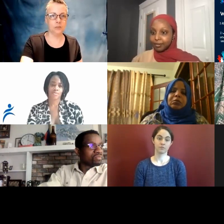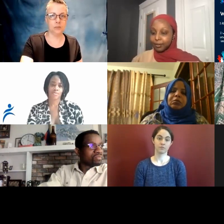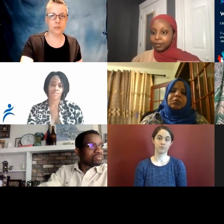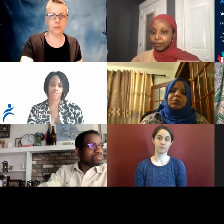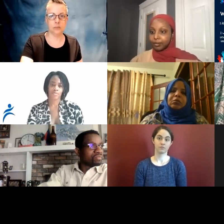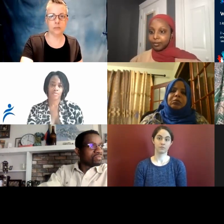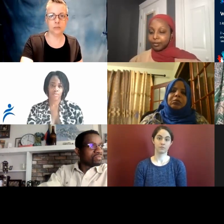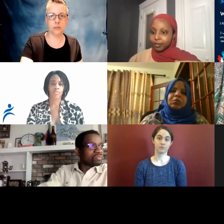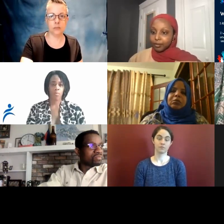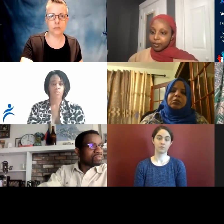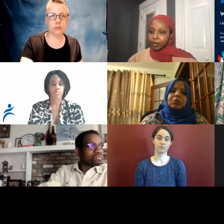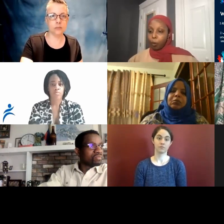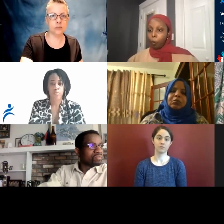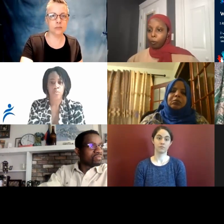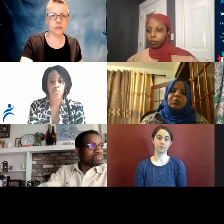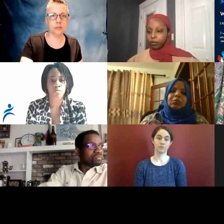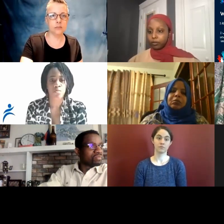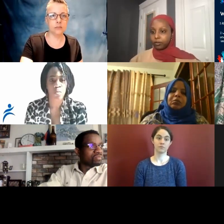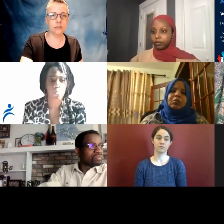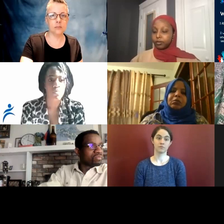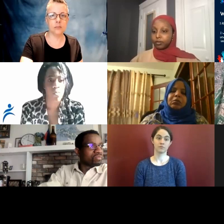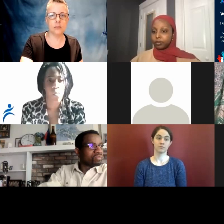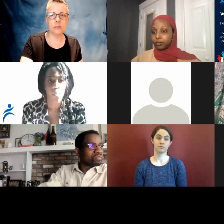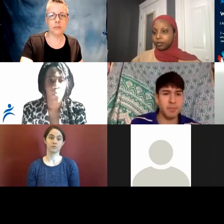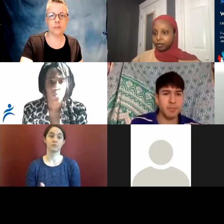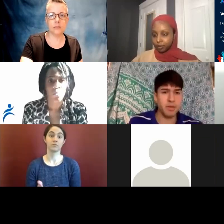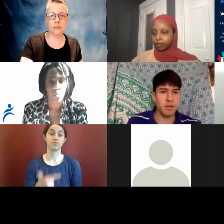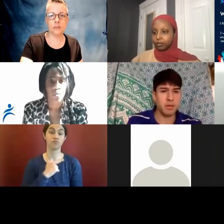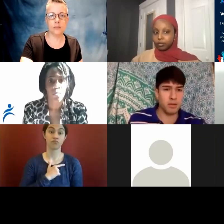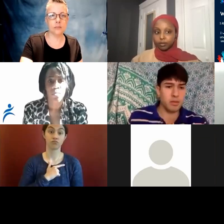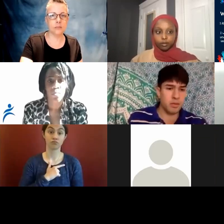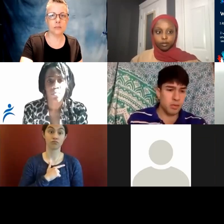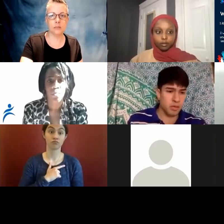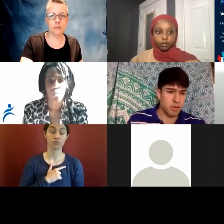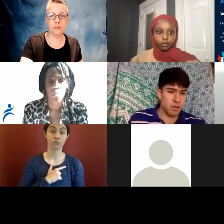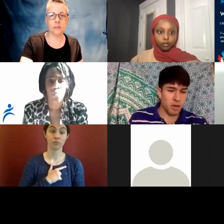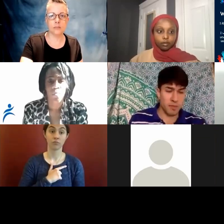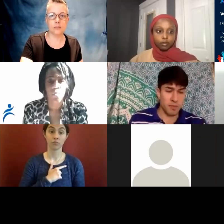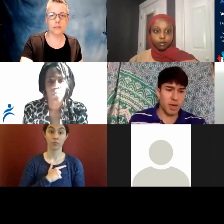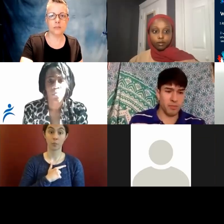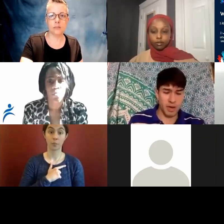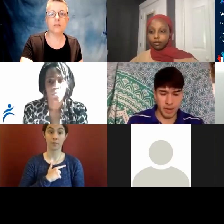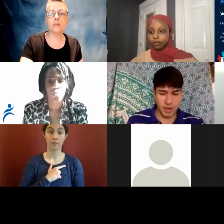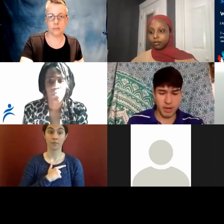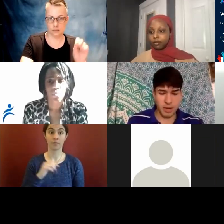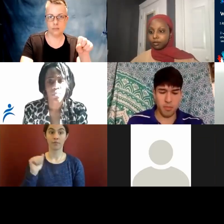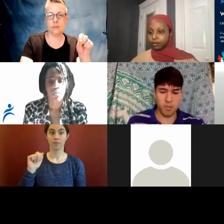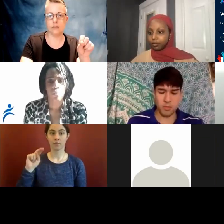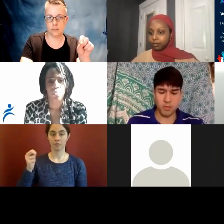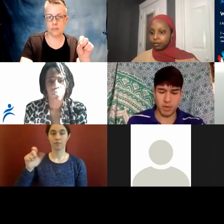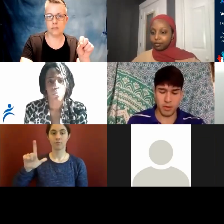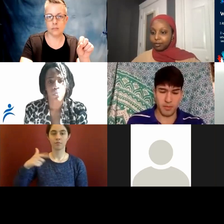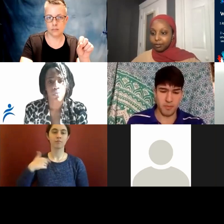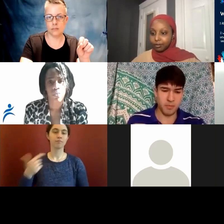I would like to add a little bit more about my experience as well. It's okay. Yes. Yeah, when I